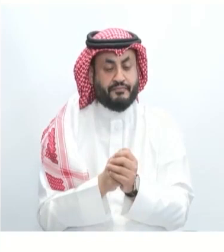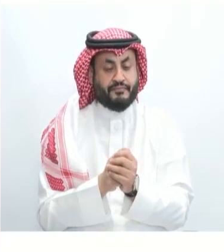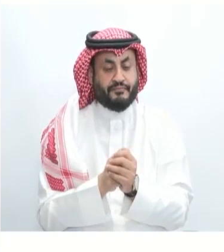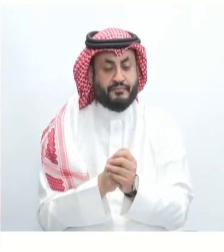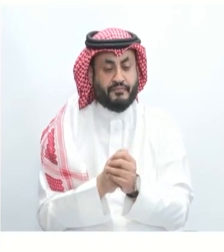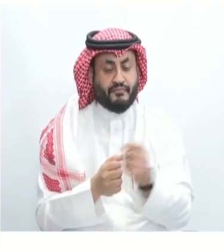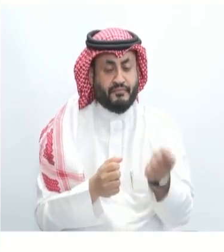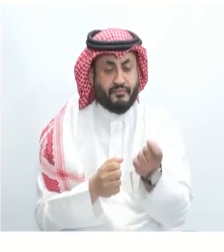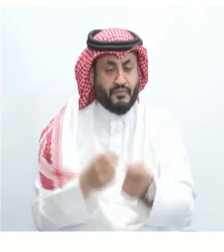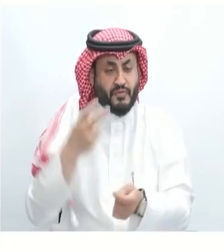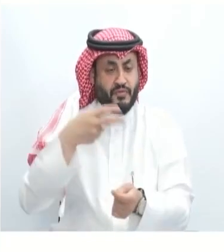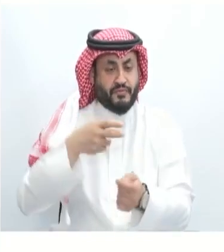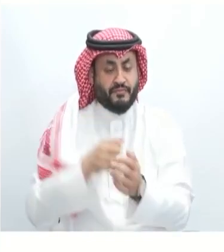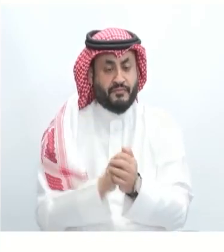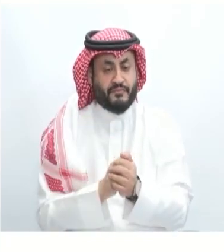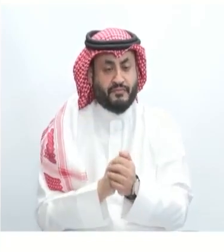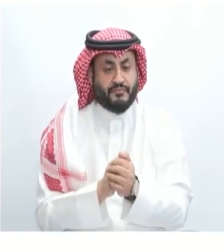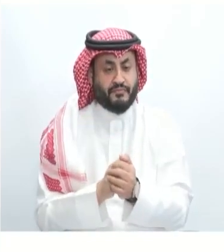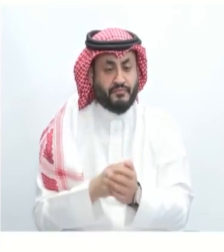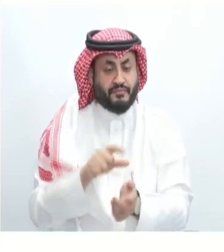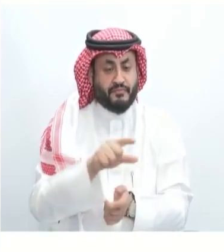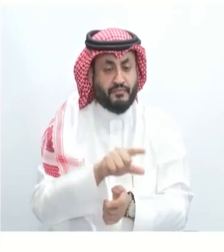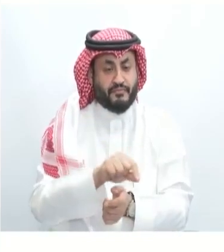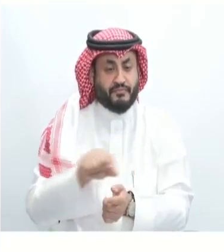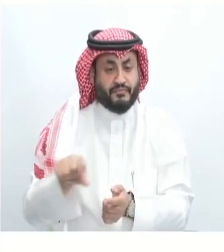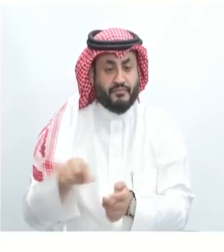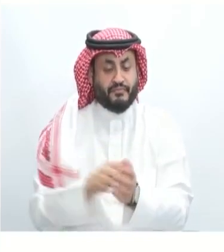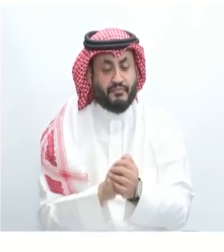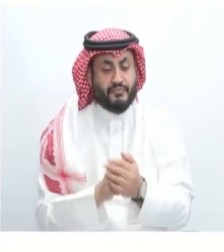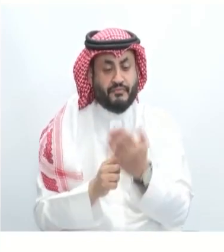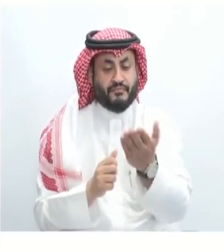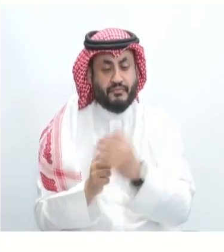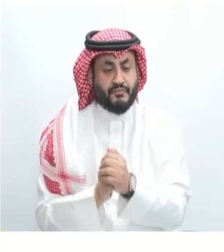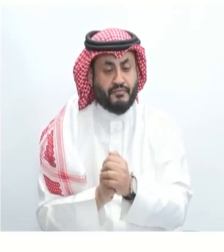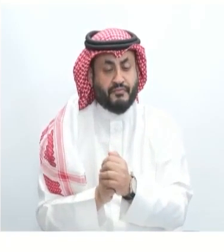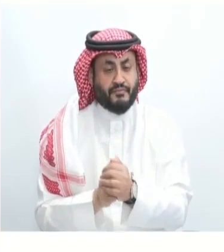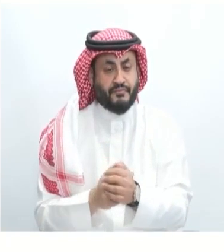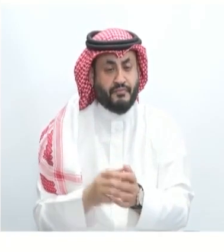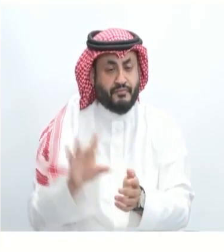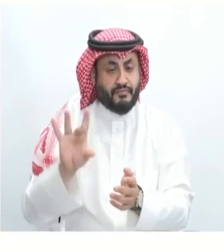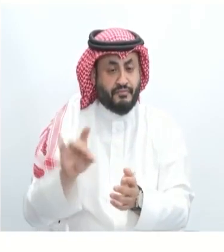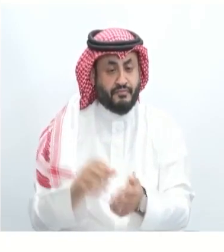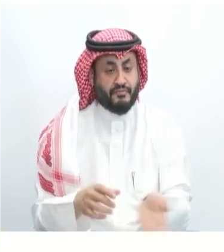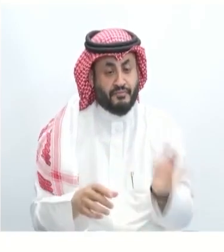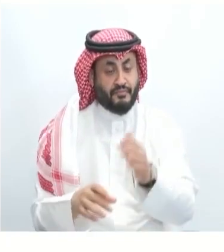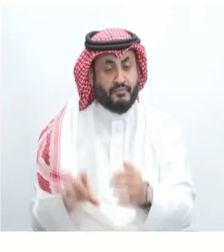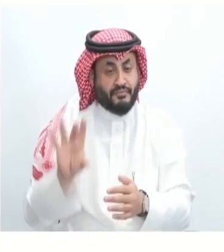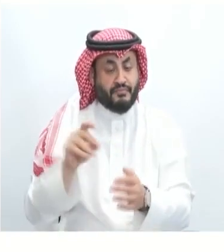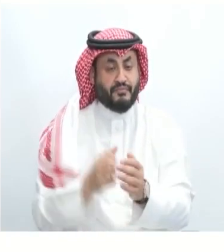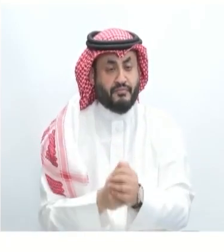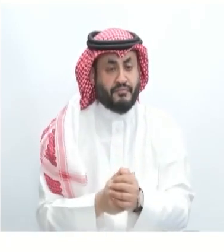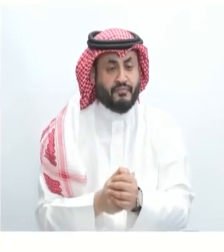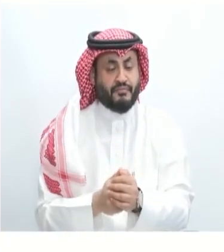So here we're going to write 20 points. And the next one, here we have 8 points and other